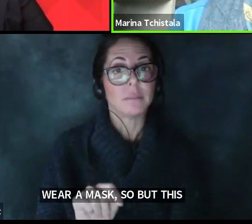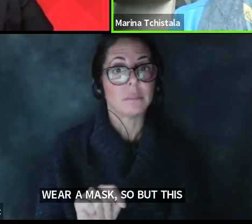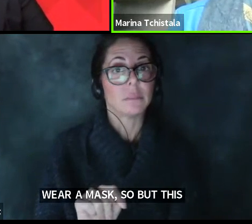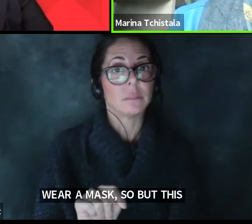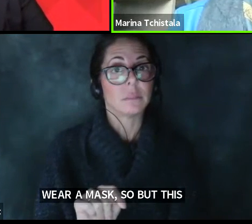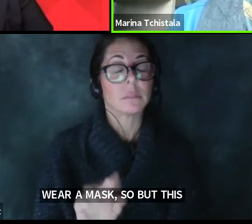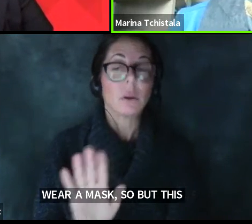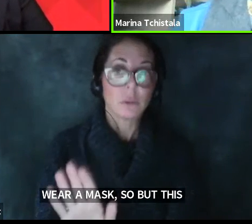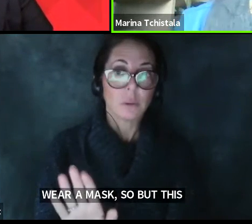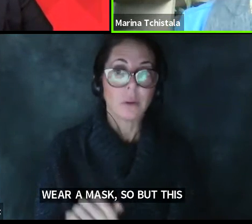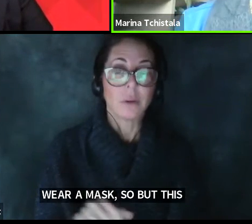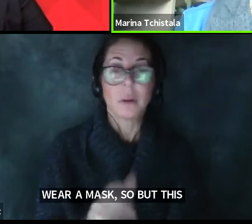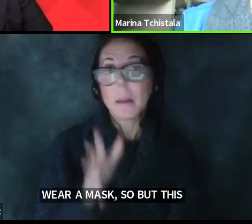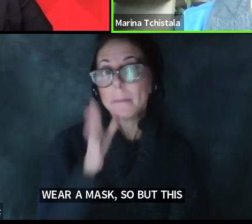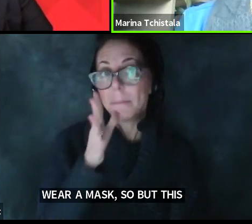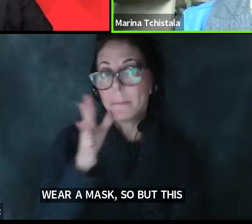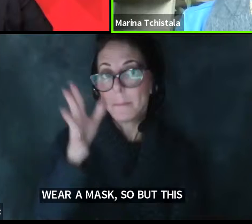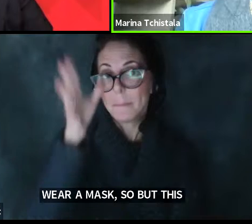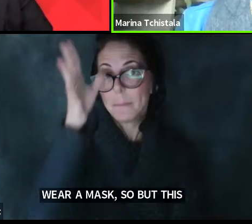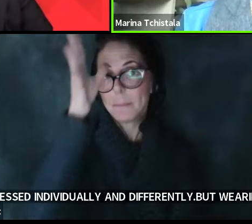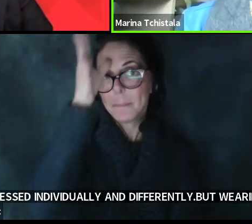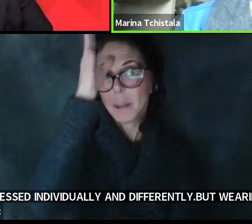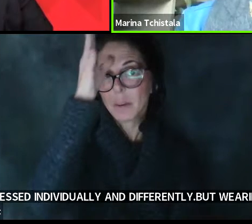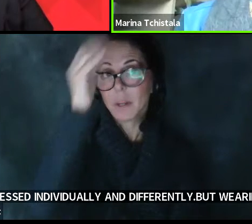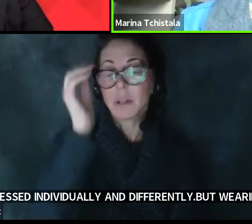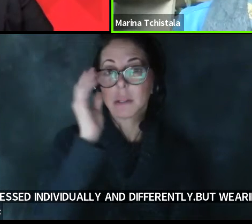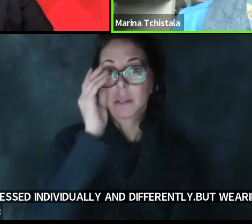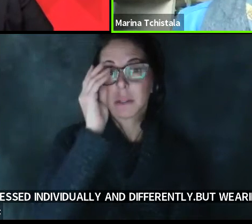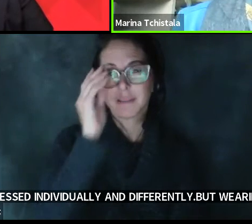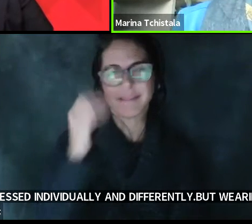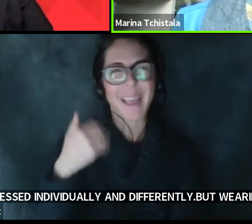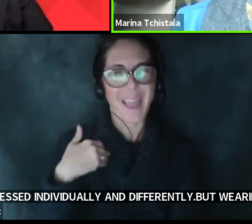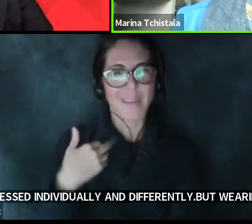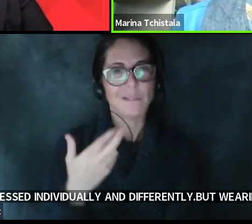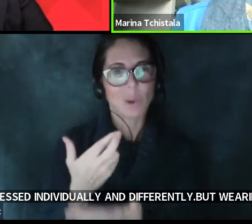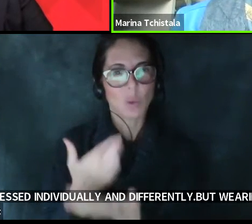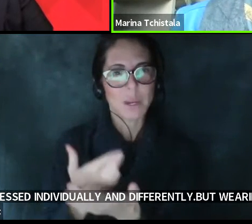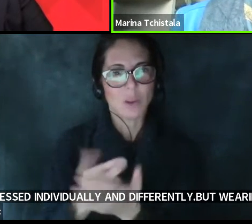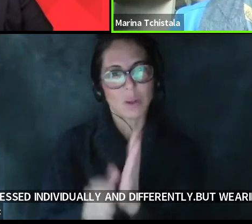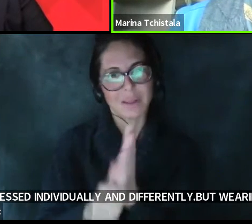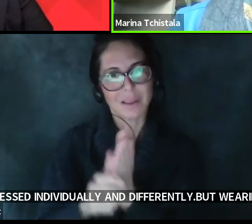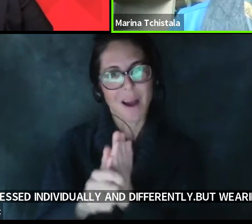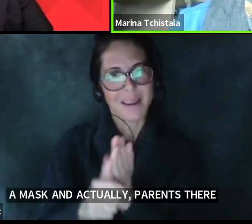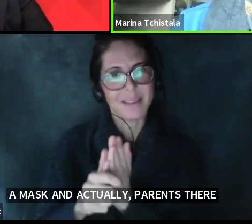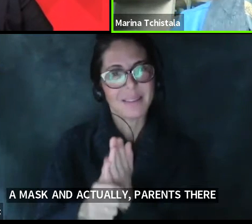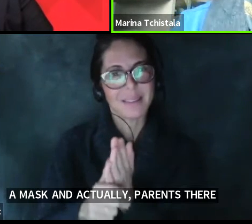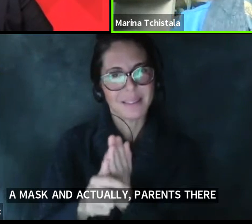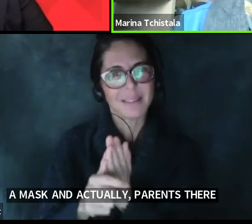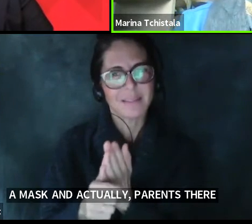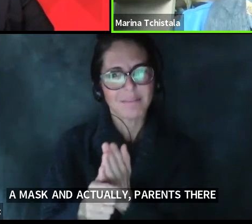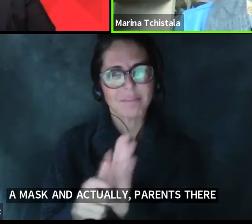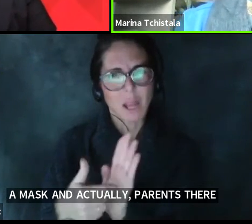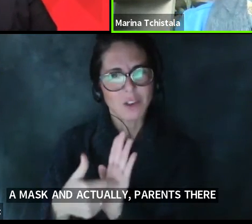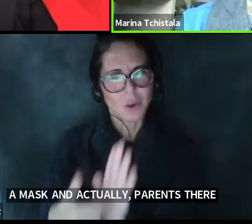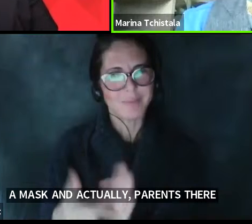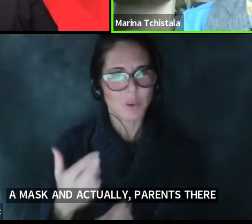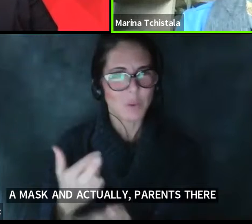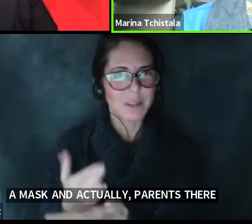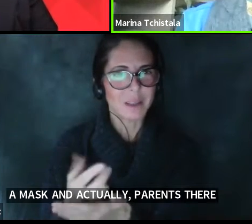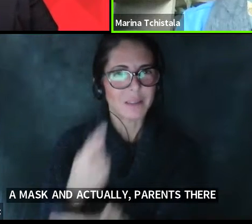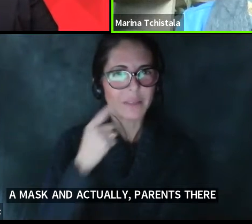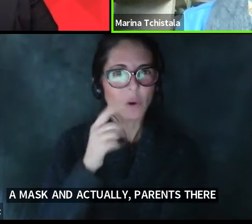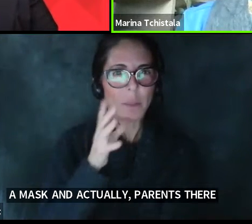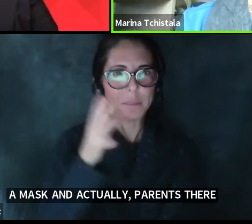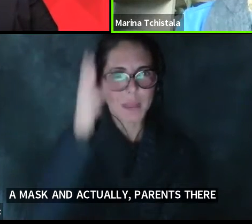actually parents, there is in this resource guide for parents, which I pointed you, like resources for parents under